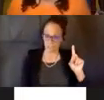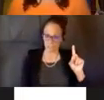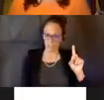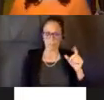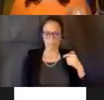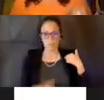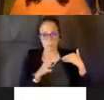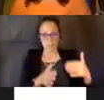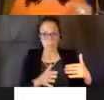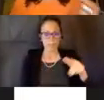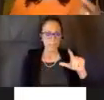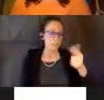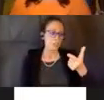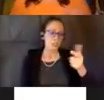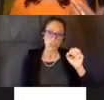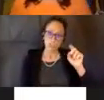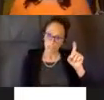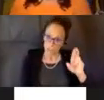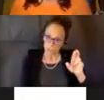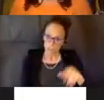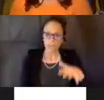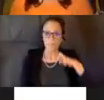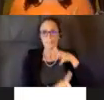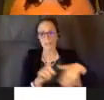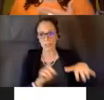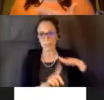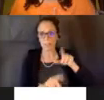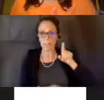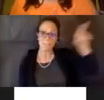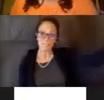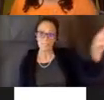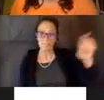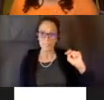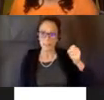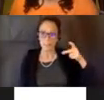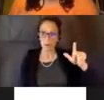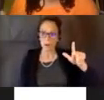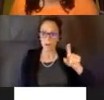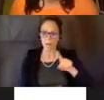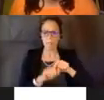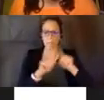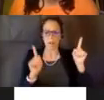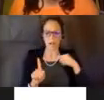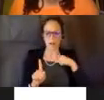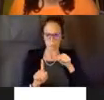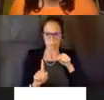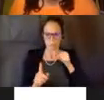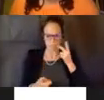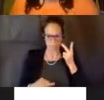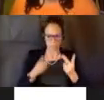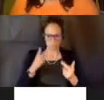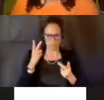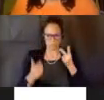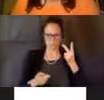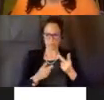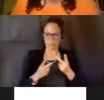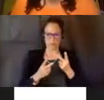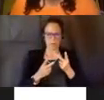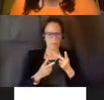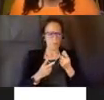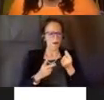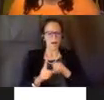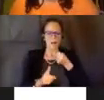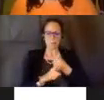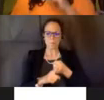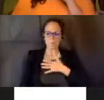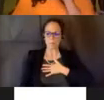Nepal. But because this was happening in my family, it was personal, I started thinking about race, and very particularly about African Americans and environmental issues in the